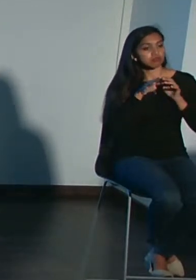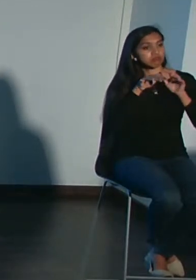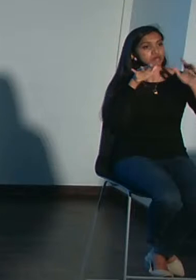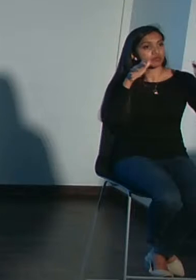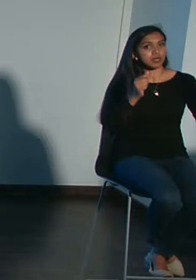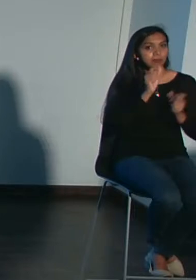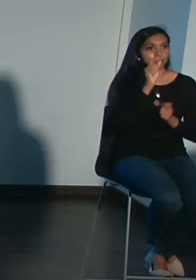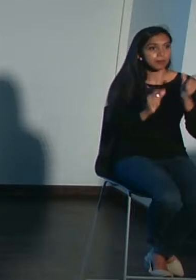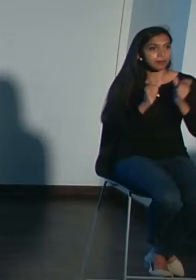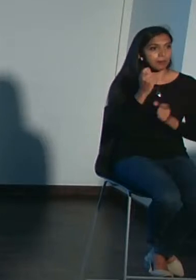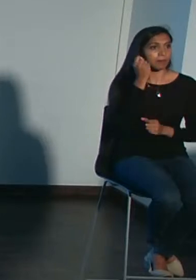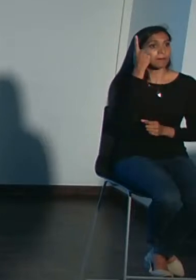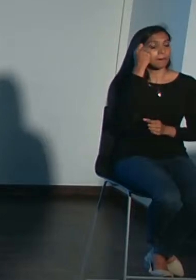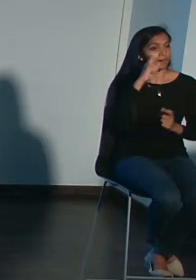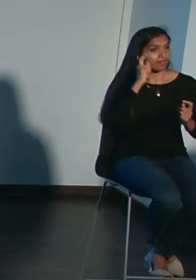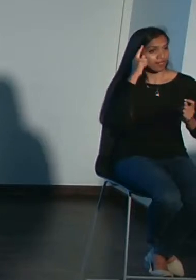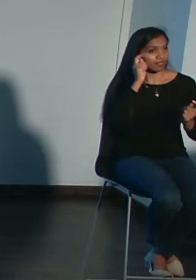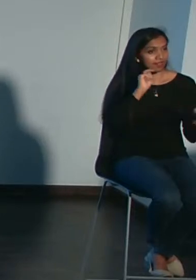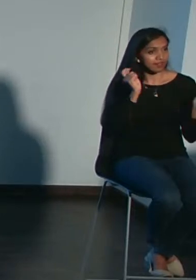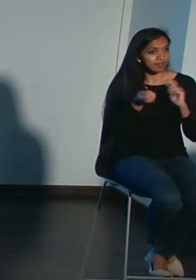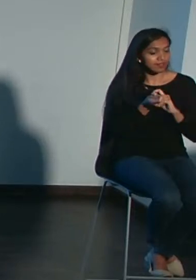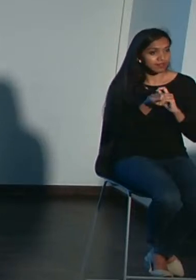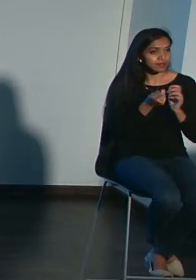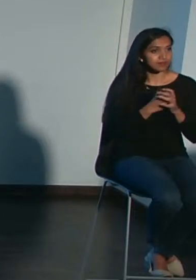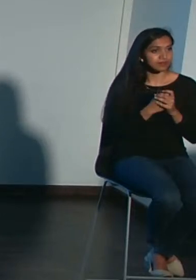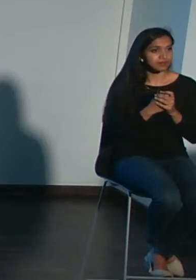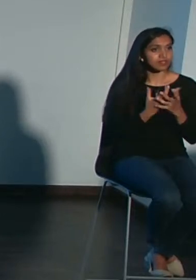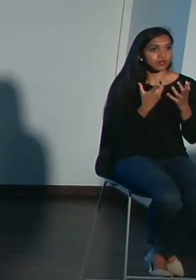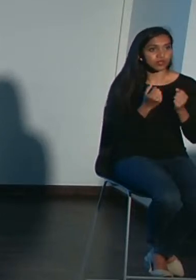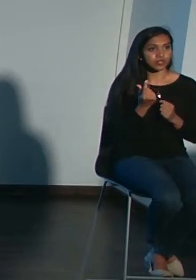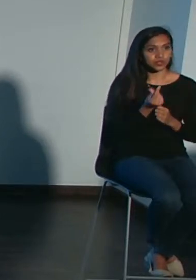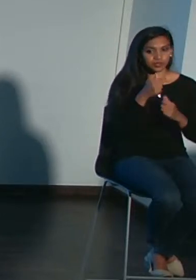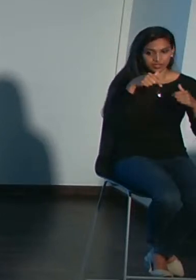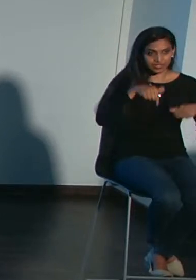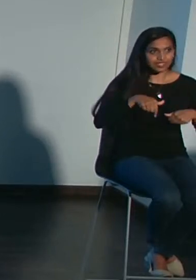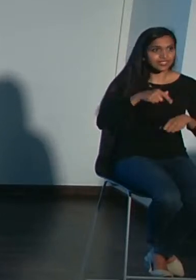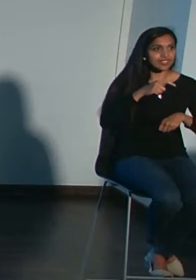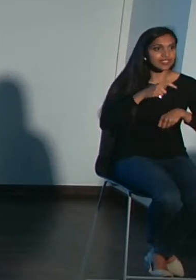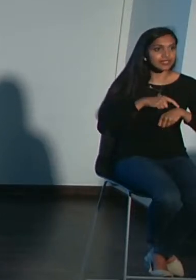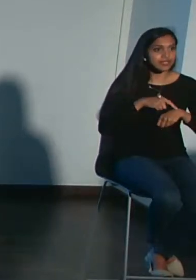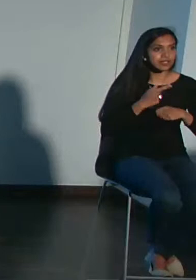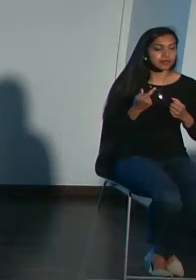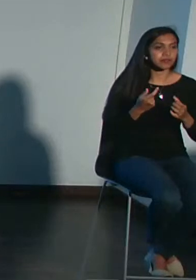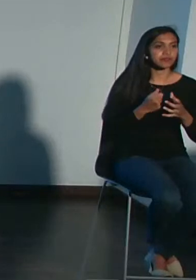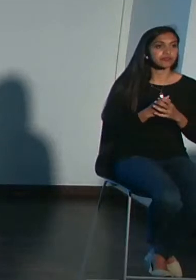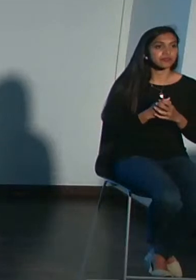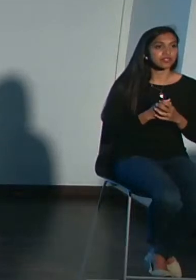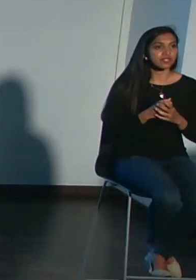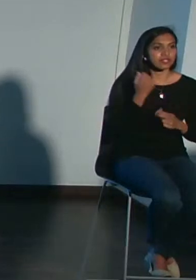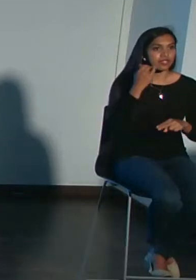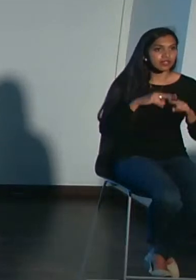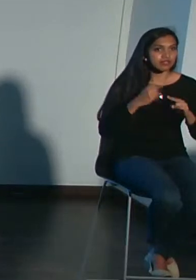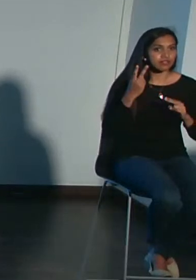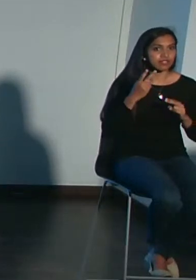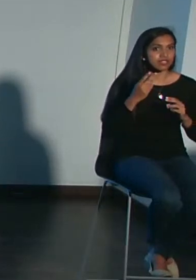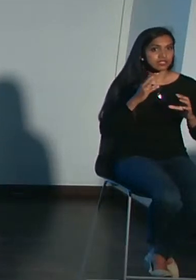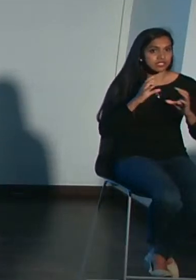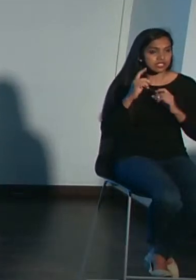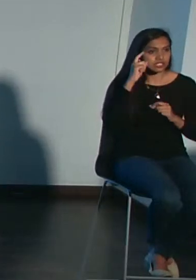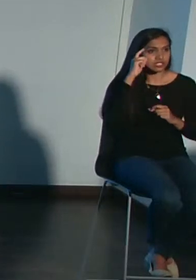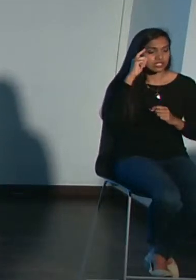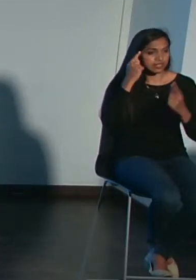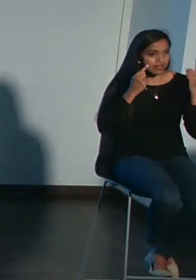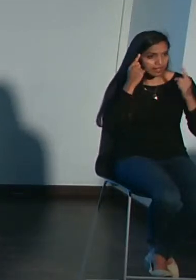of us. We would also like to use this as a space for speculation and sharing